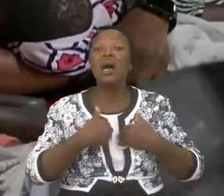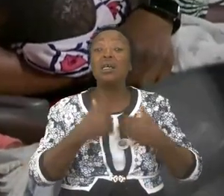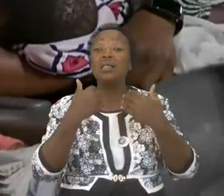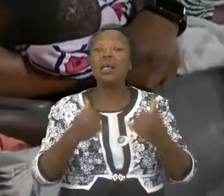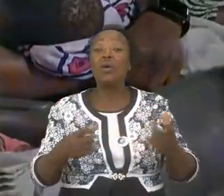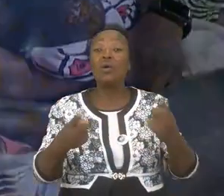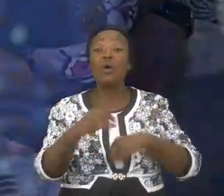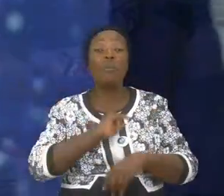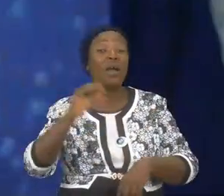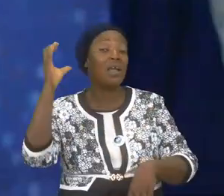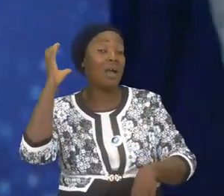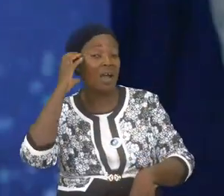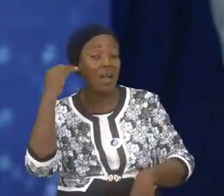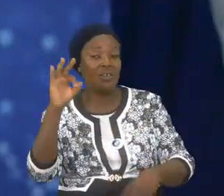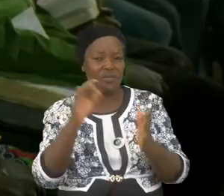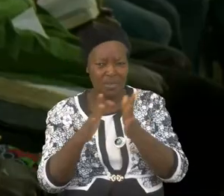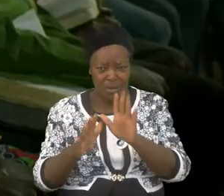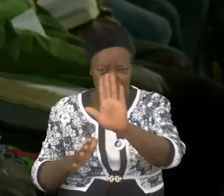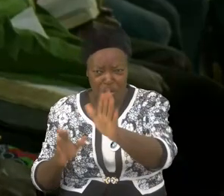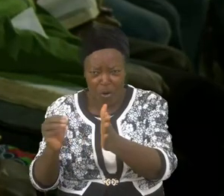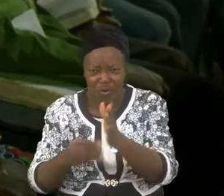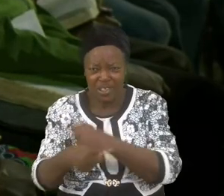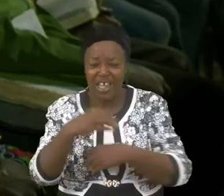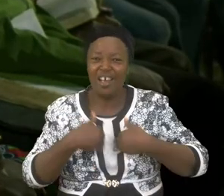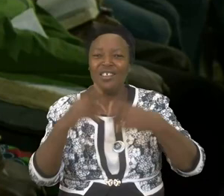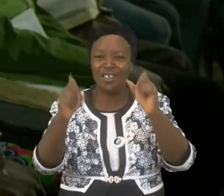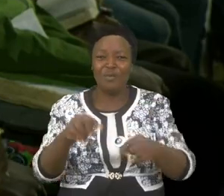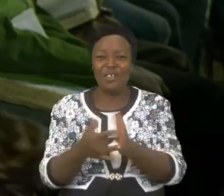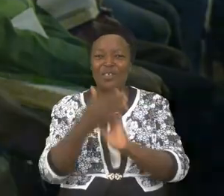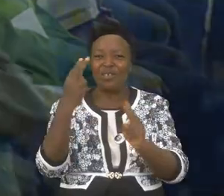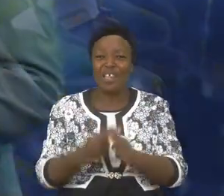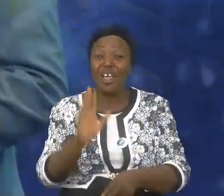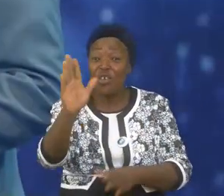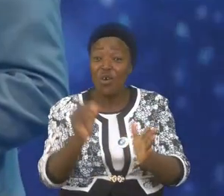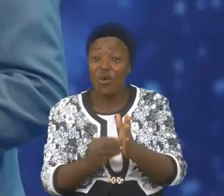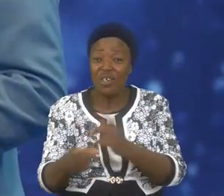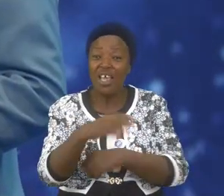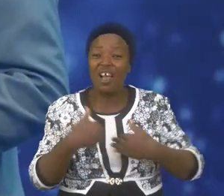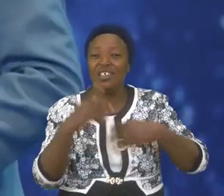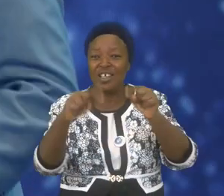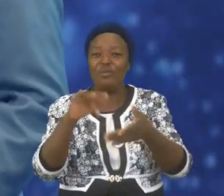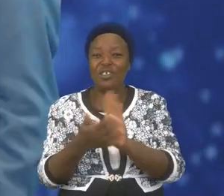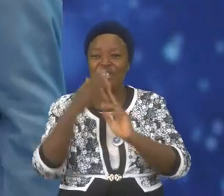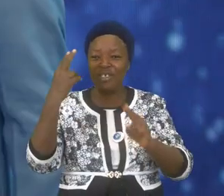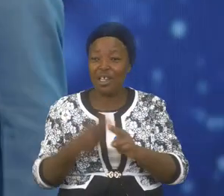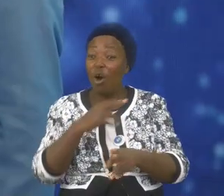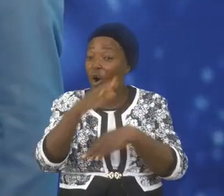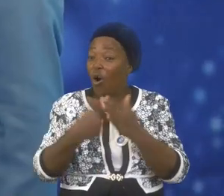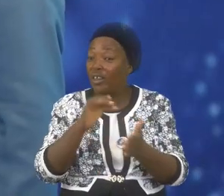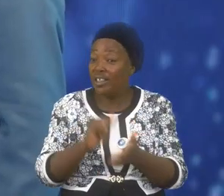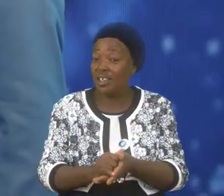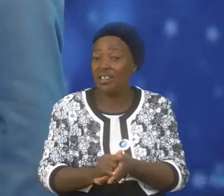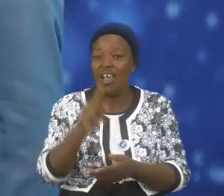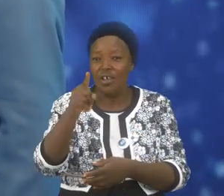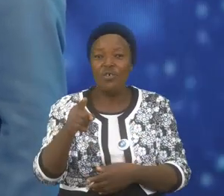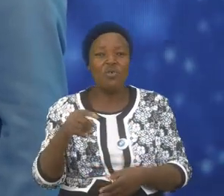come. I said, your day has come. All that you were searching for, the strength,